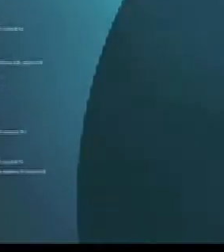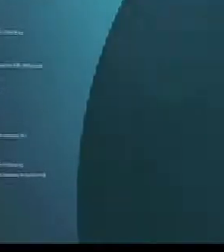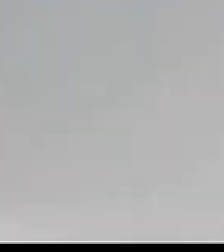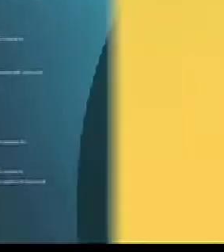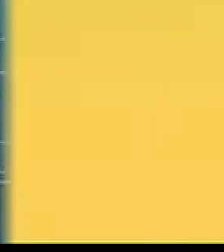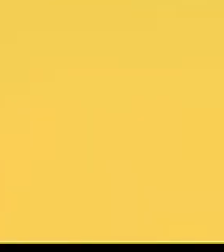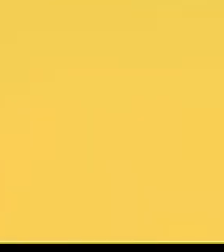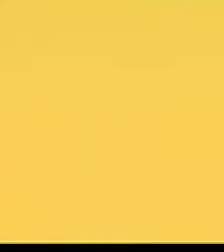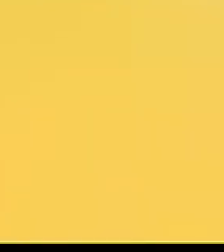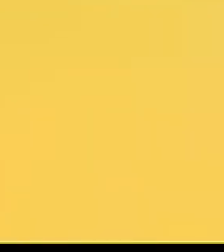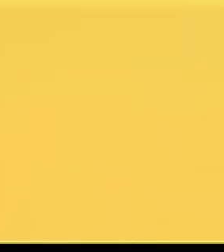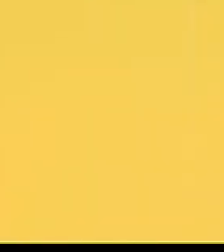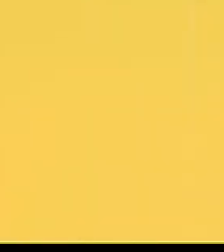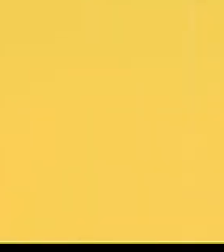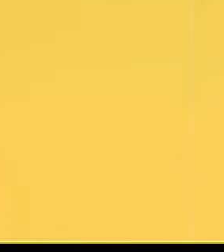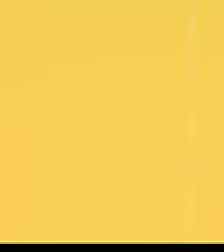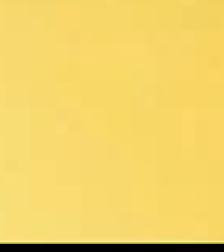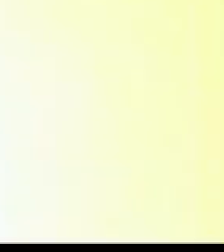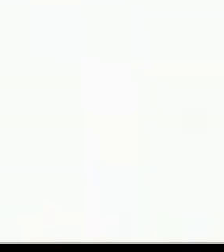Now in HD.